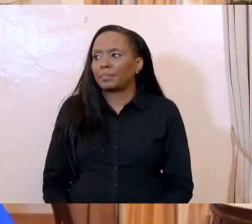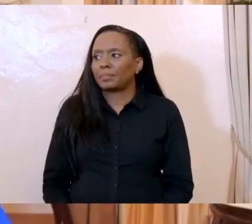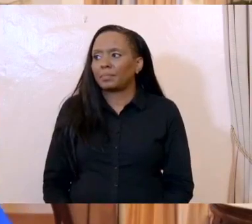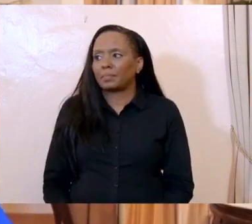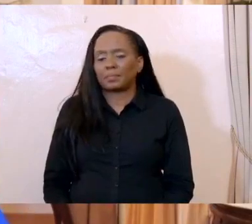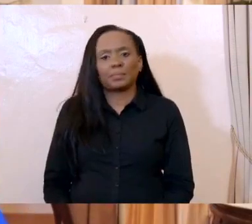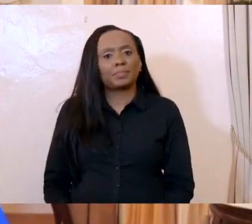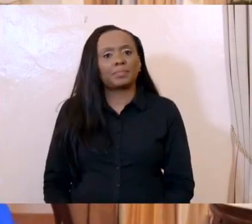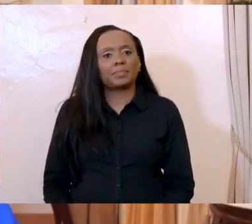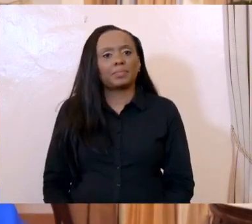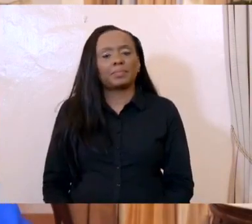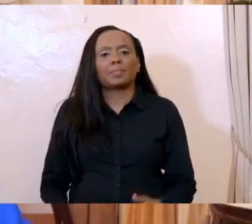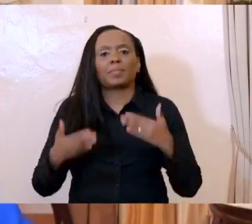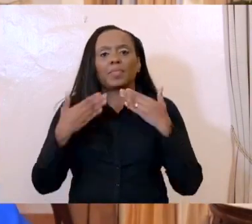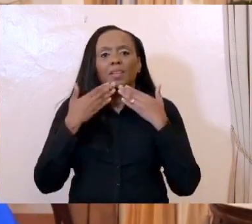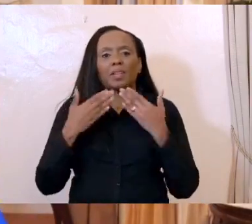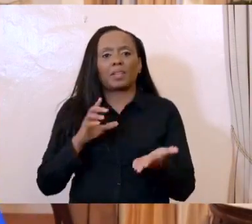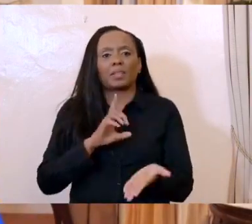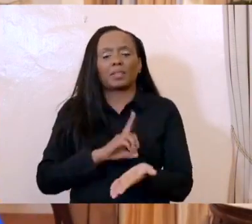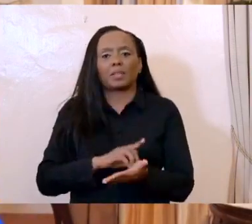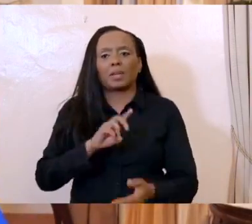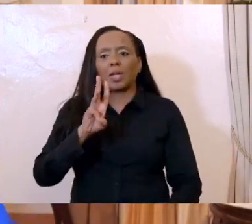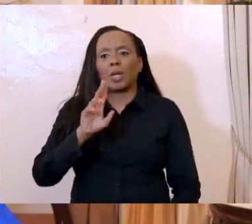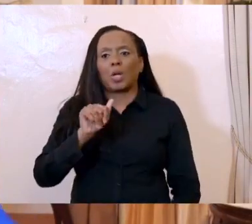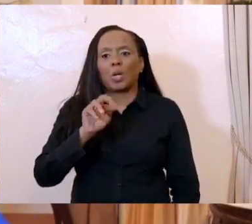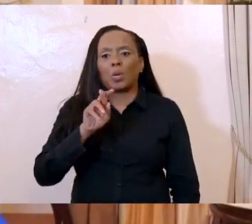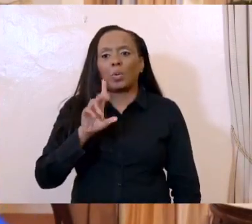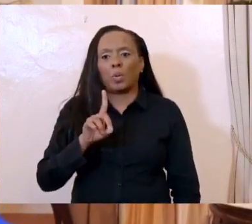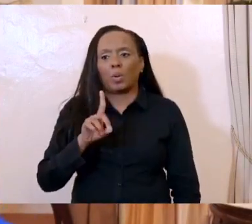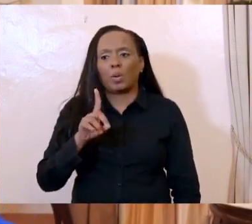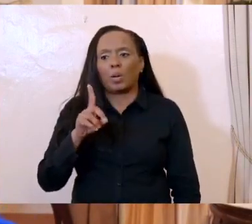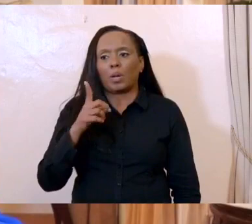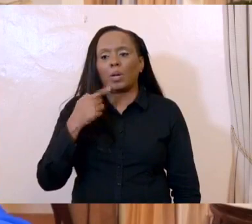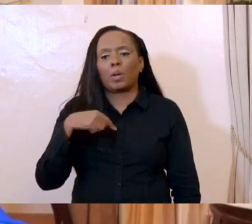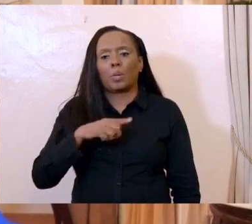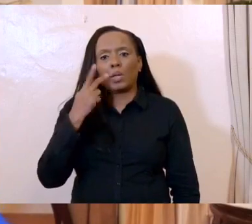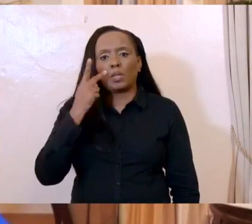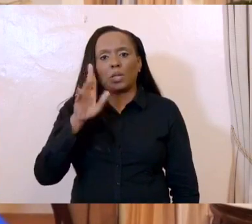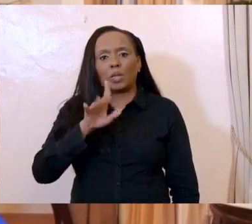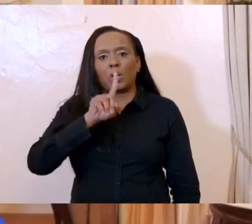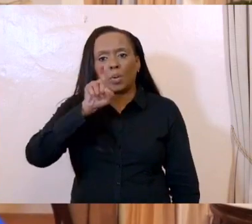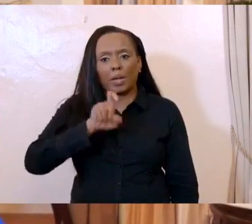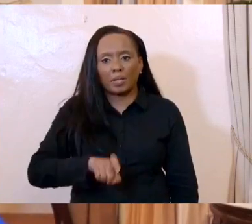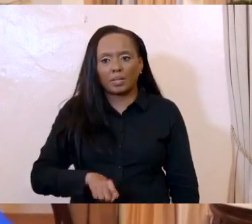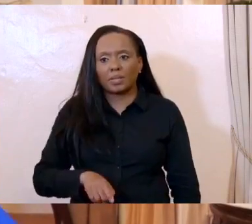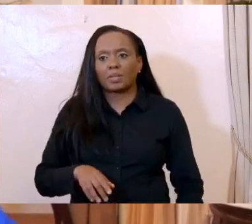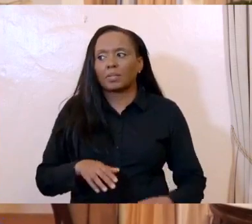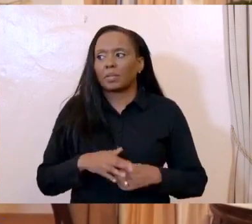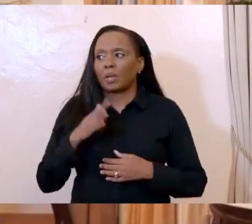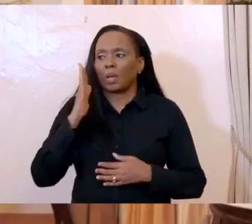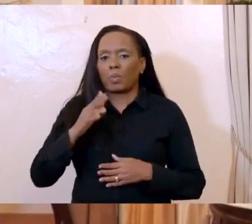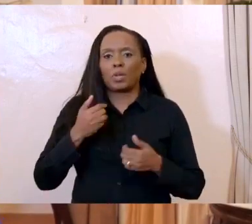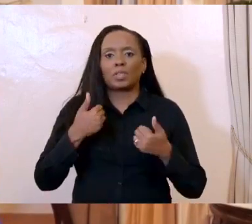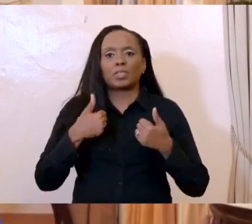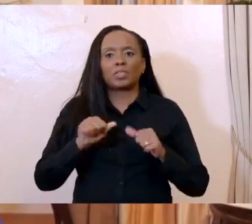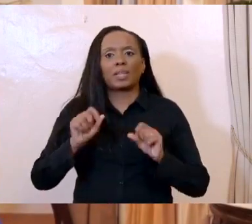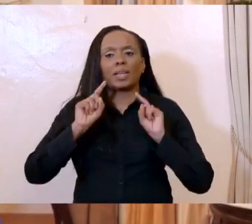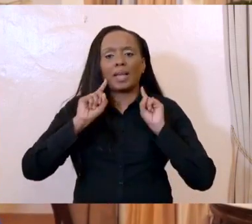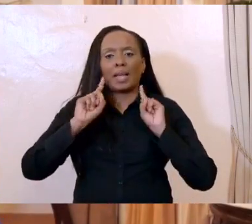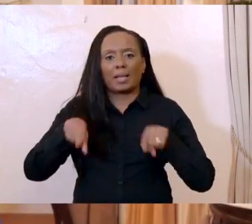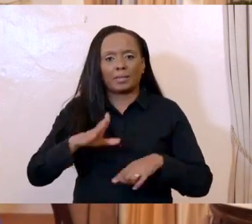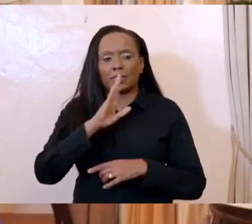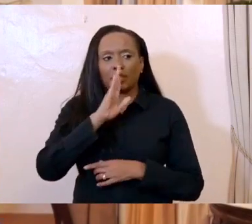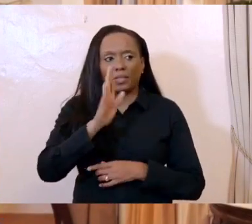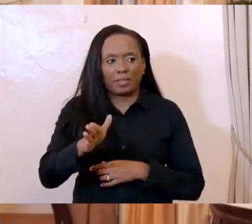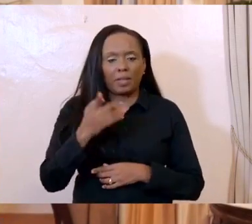Thank you very much, Dr. Ward. Ms. Henry, we have recorded the question and we will try to get an answer to you directly